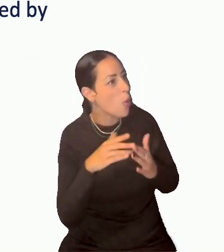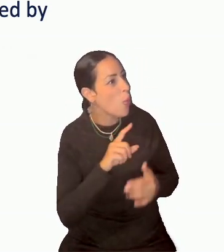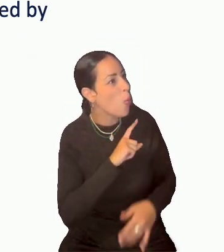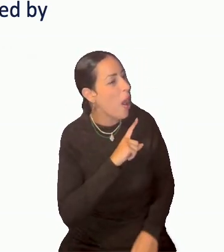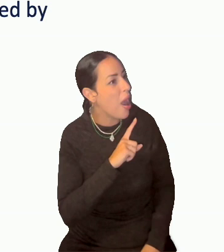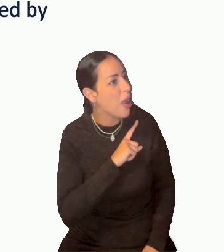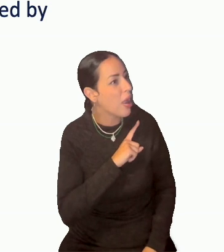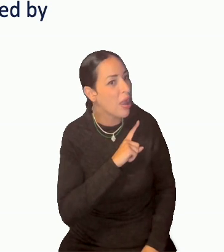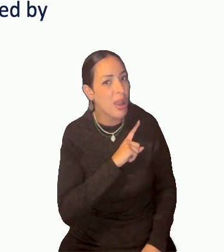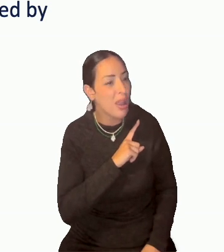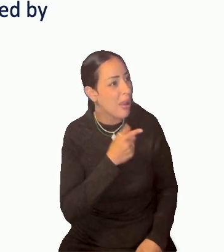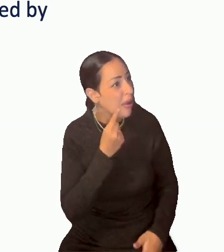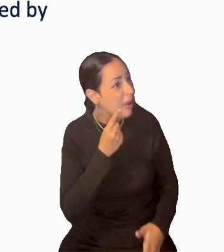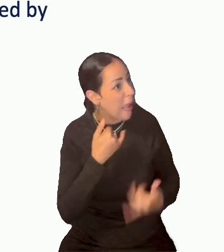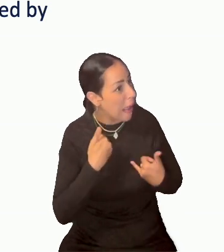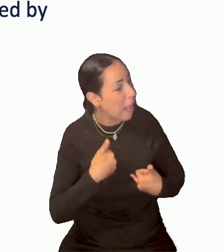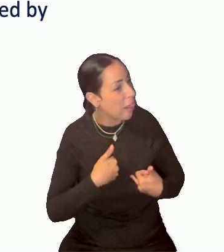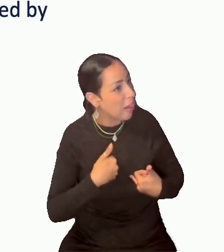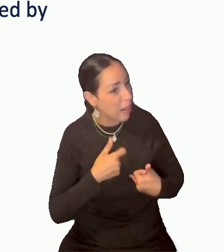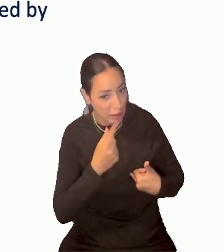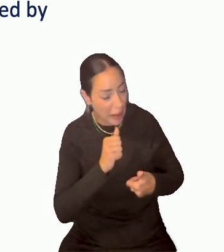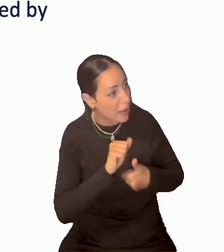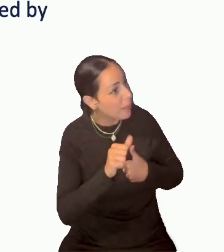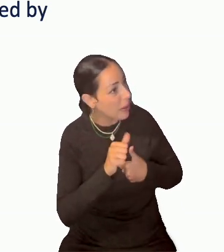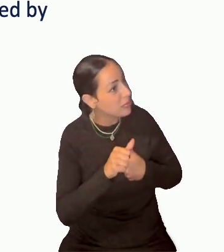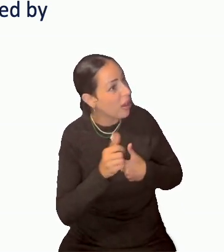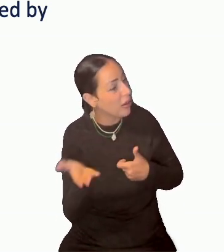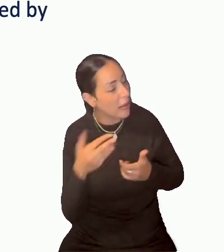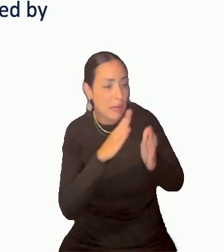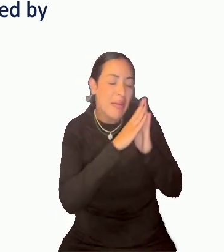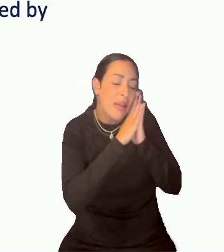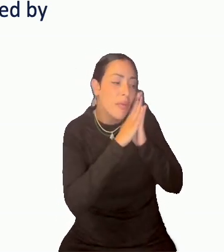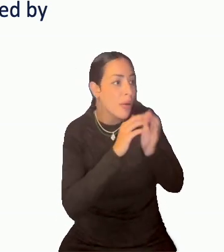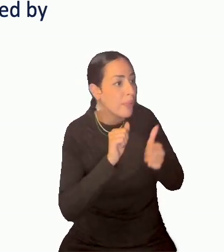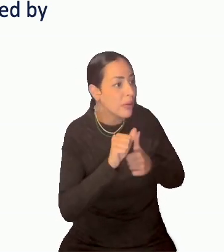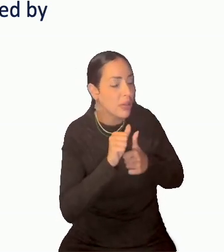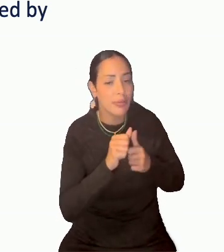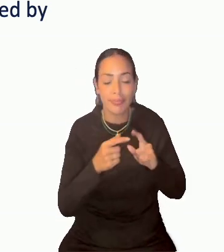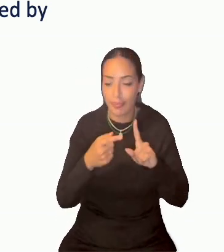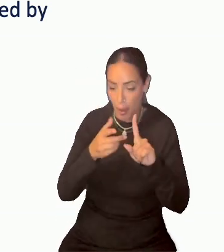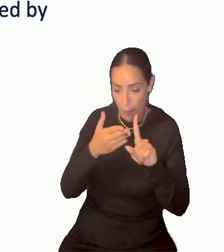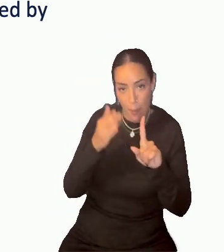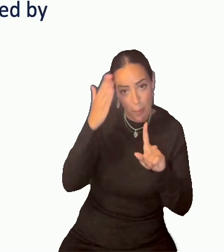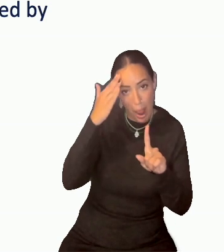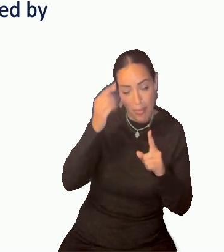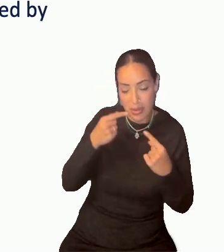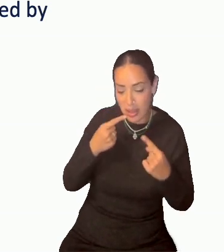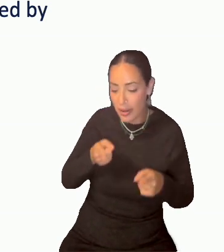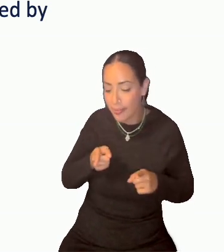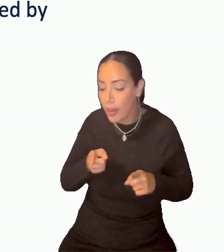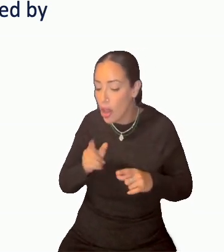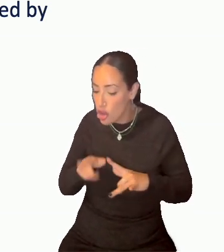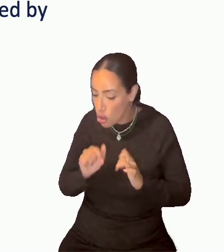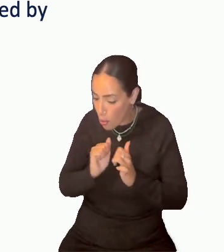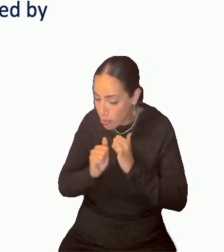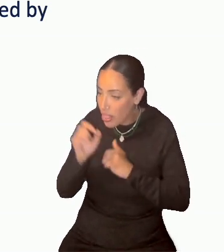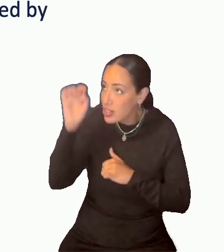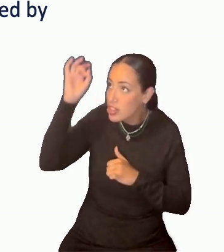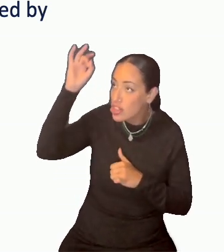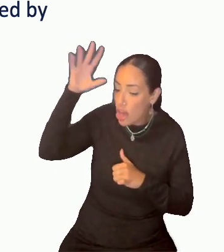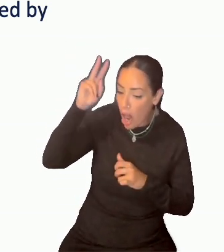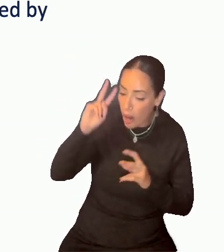and be put to bed until he felt better. More specifically, he'd been told by his mother that his brother was a star forever watching over